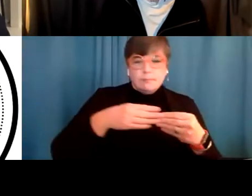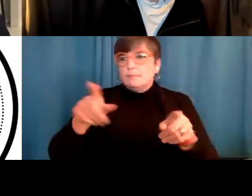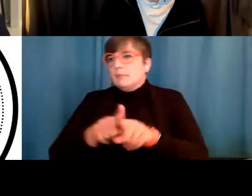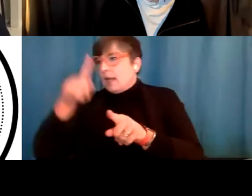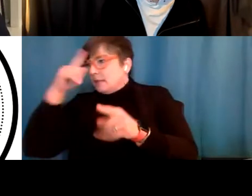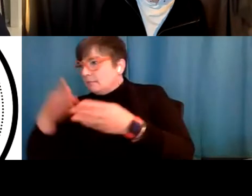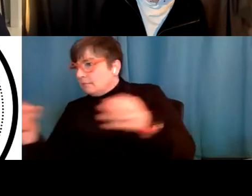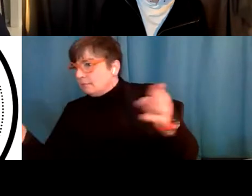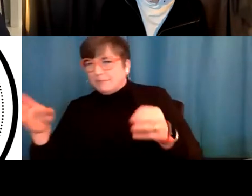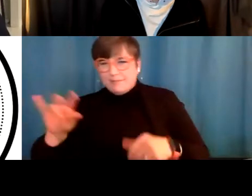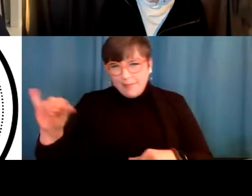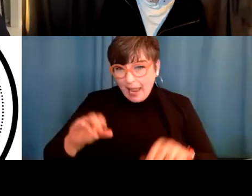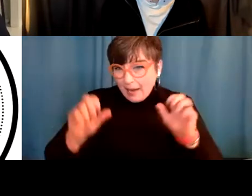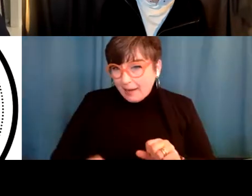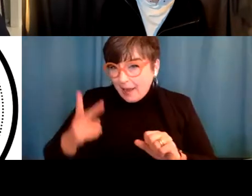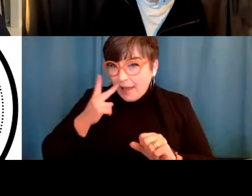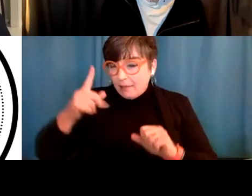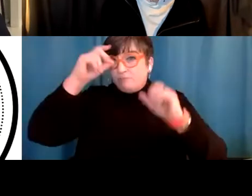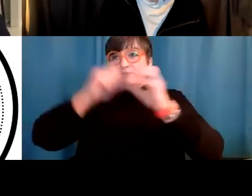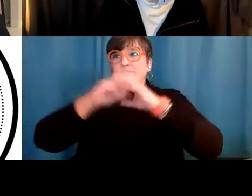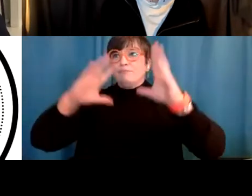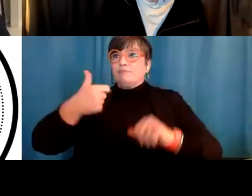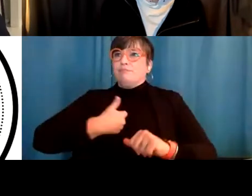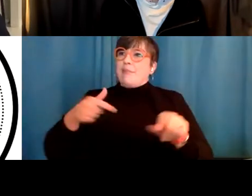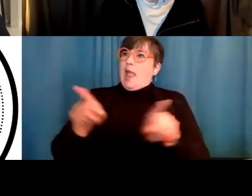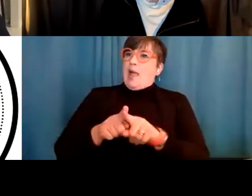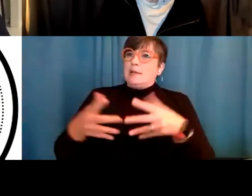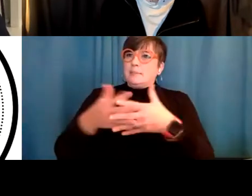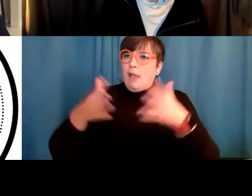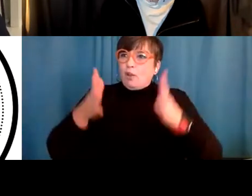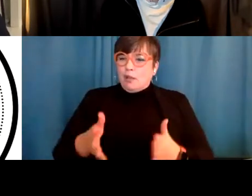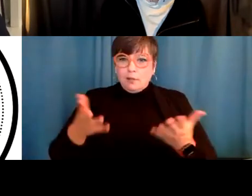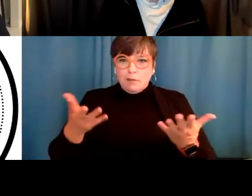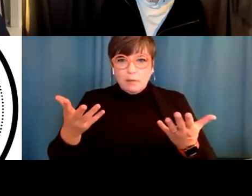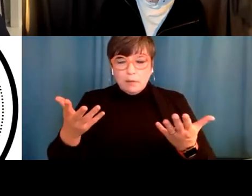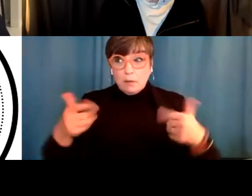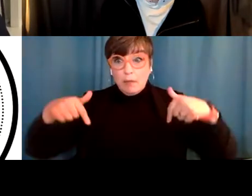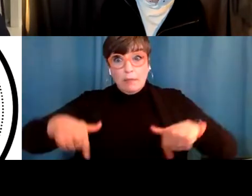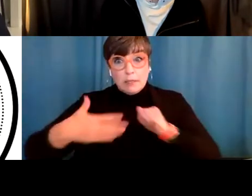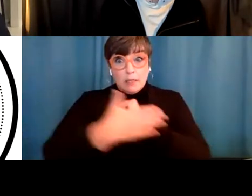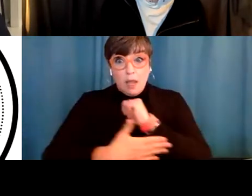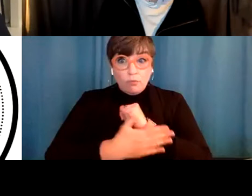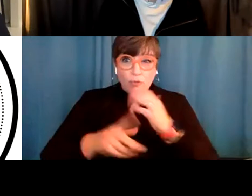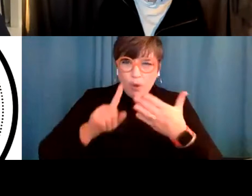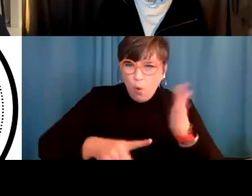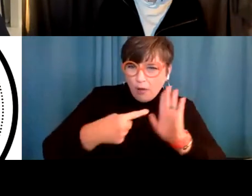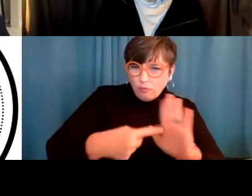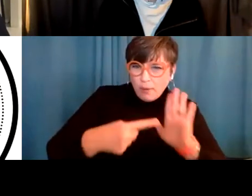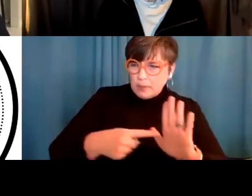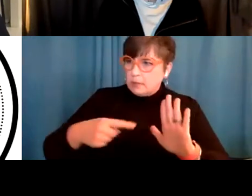Sharing, finding common ground and sharing a belief in this country and what it stands for, et cetera. And I think